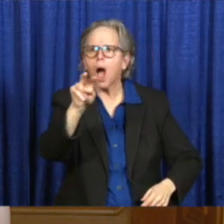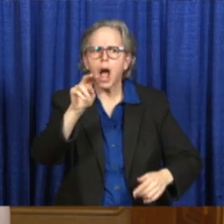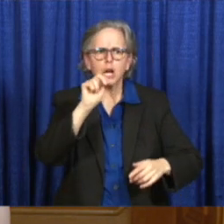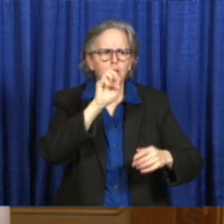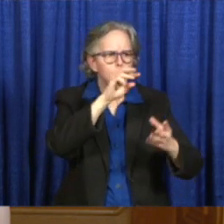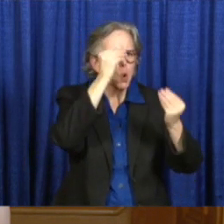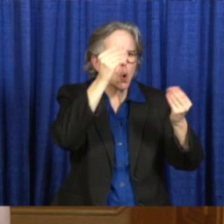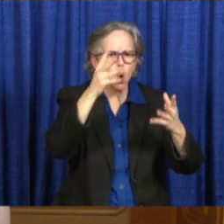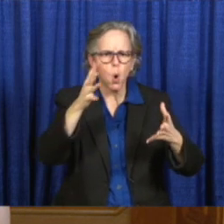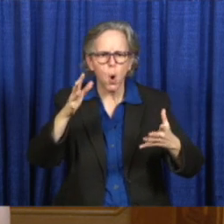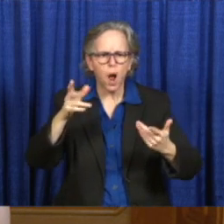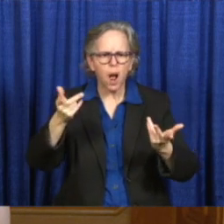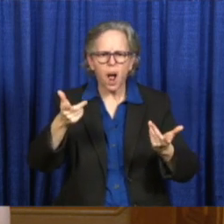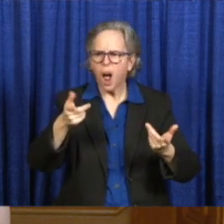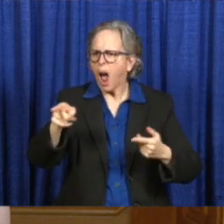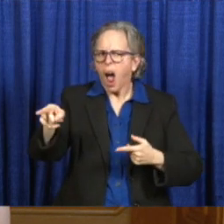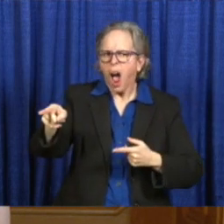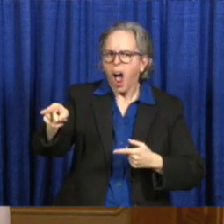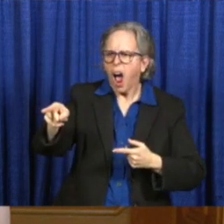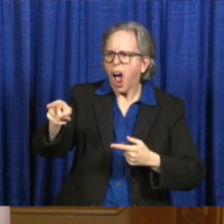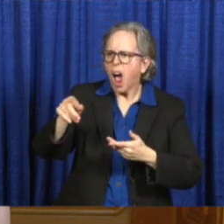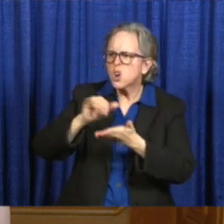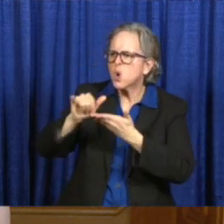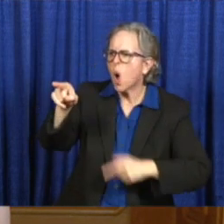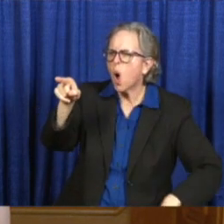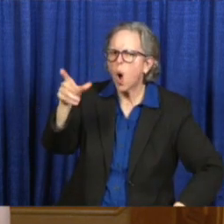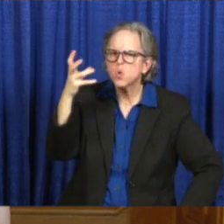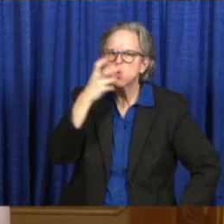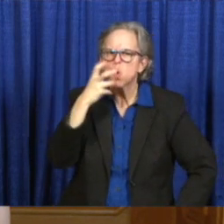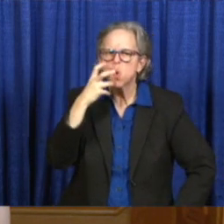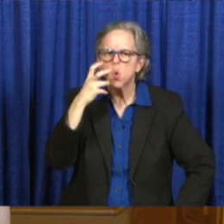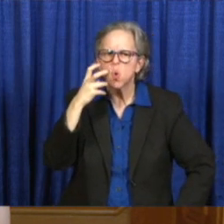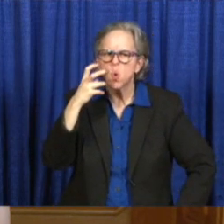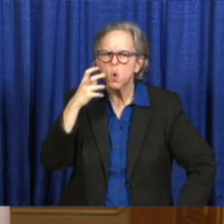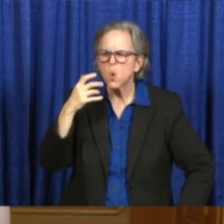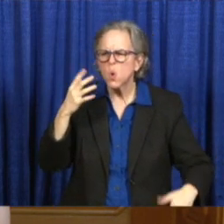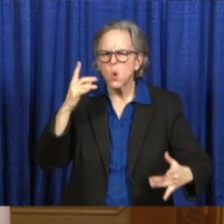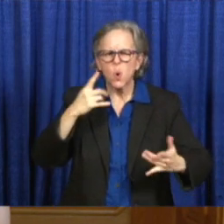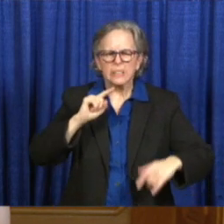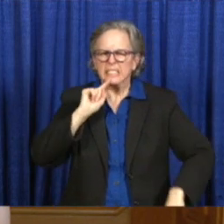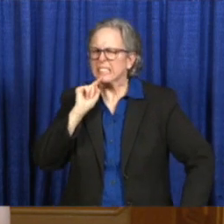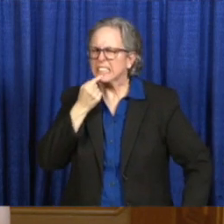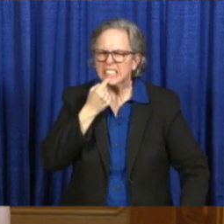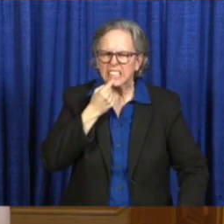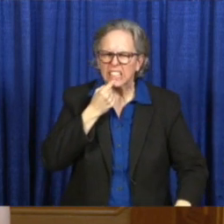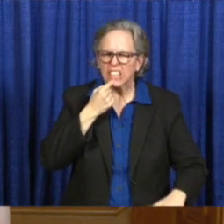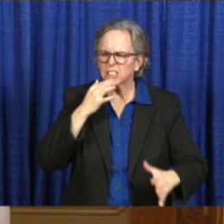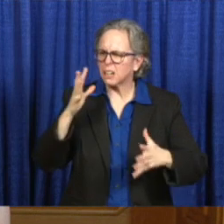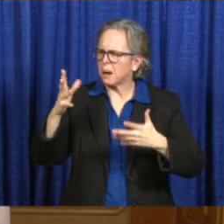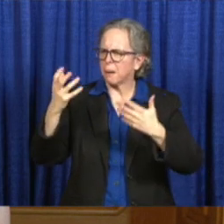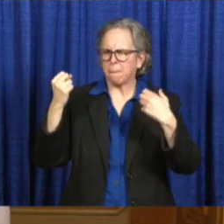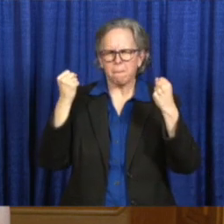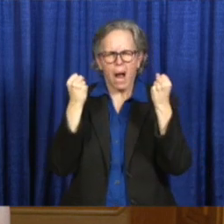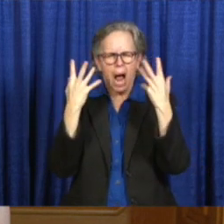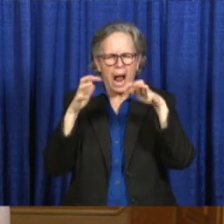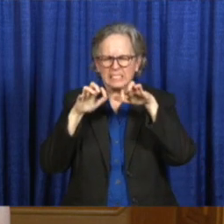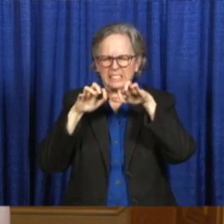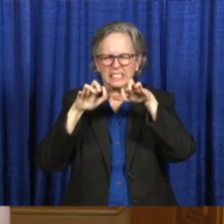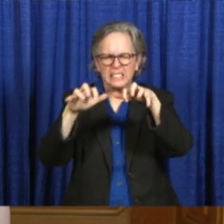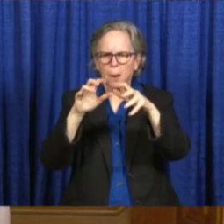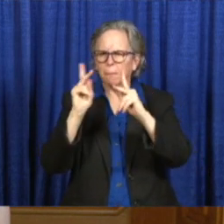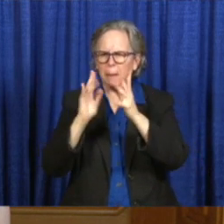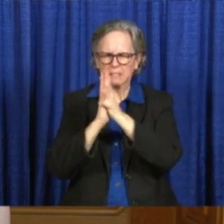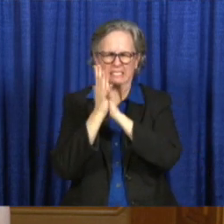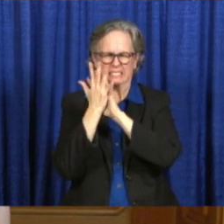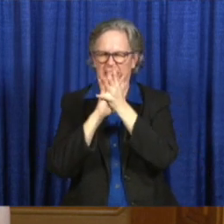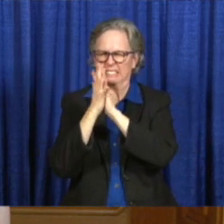York. New York is much more densely populated. It certainly may travel quicker there,